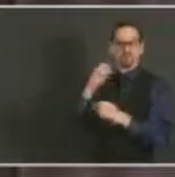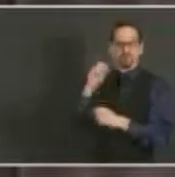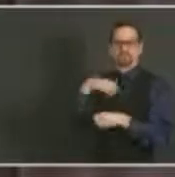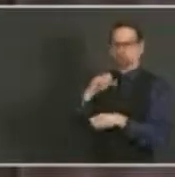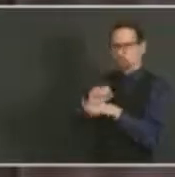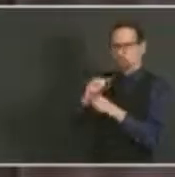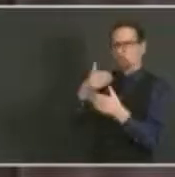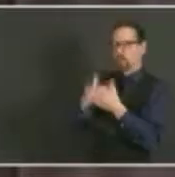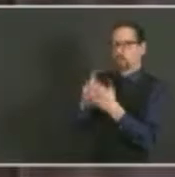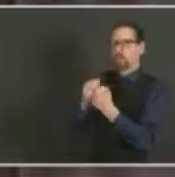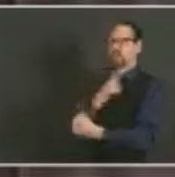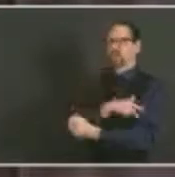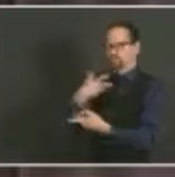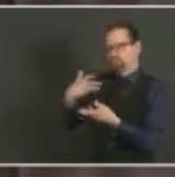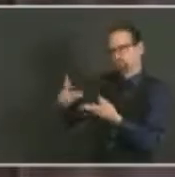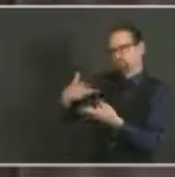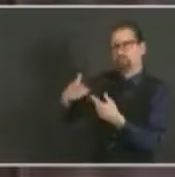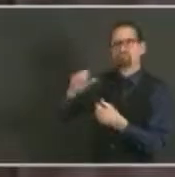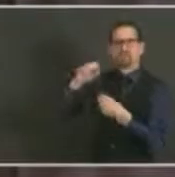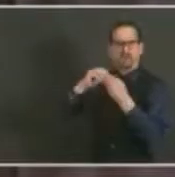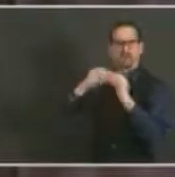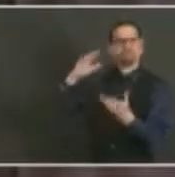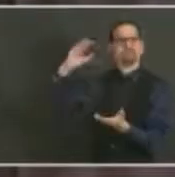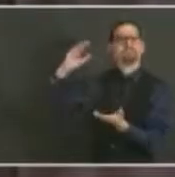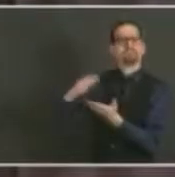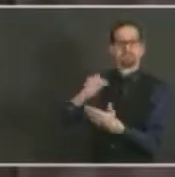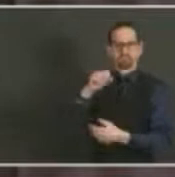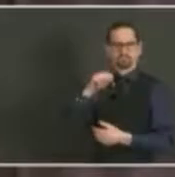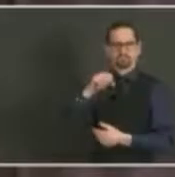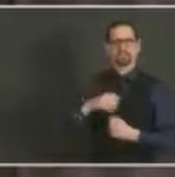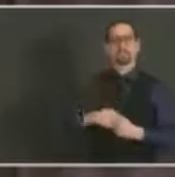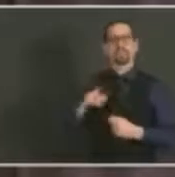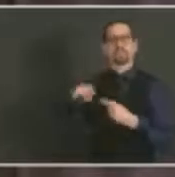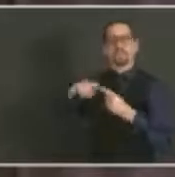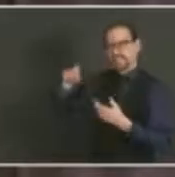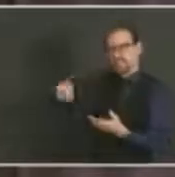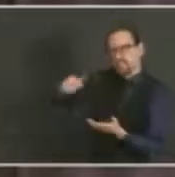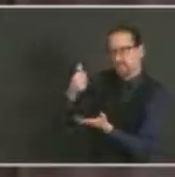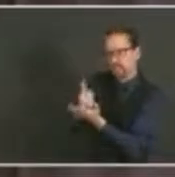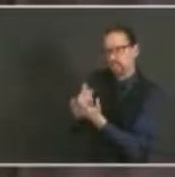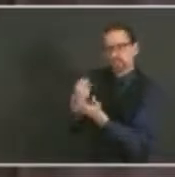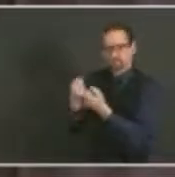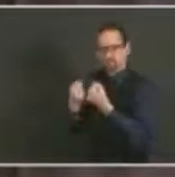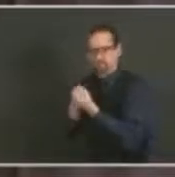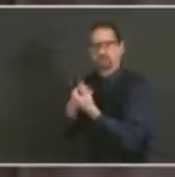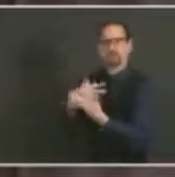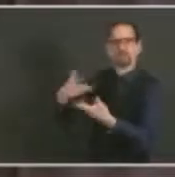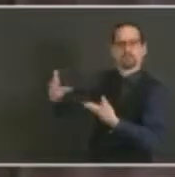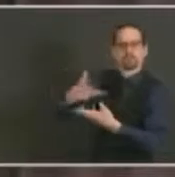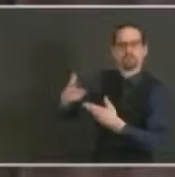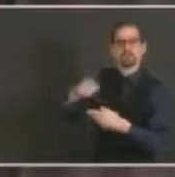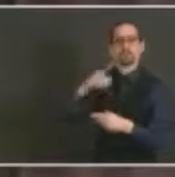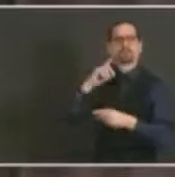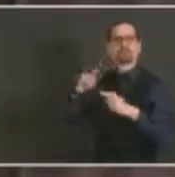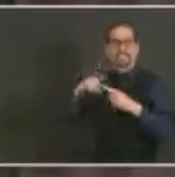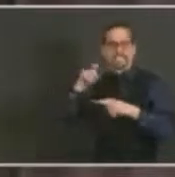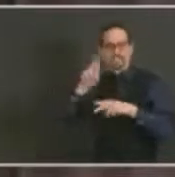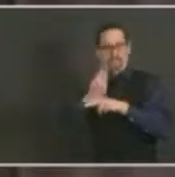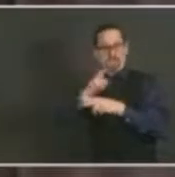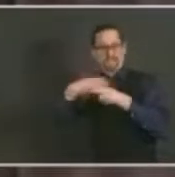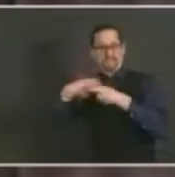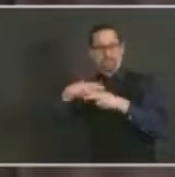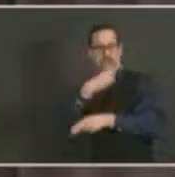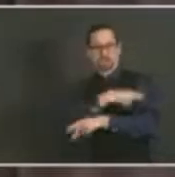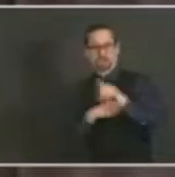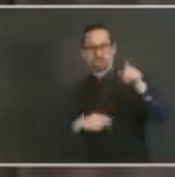may actually need to. But we also are really focusing on preparing for what could happen with